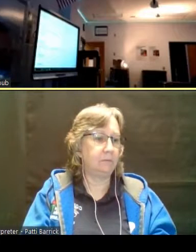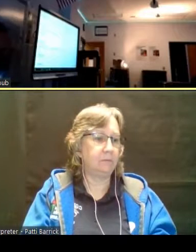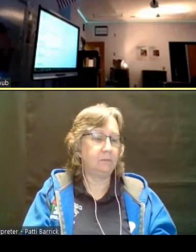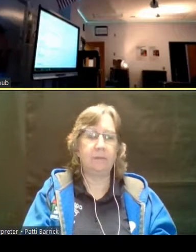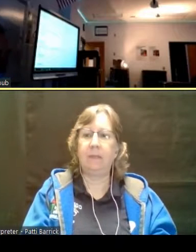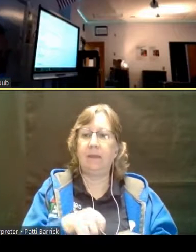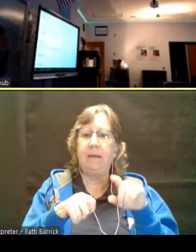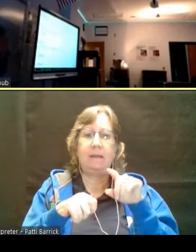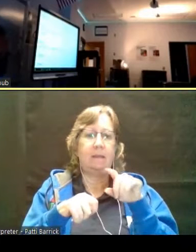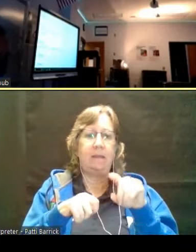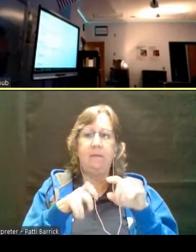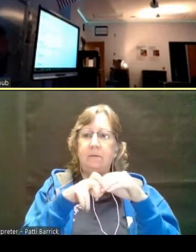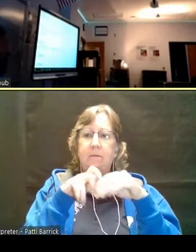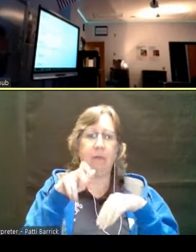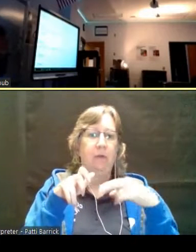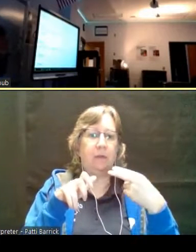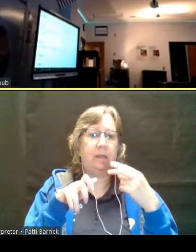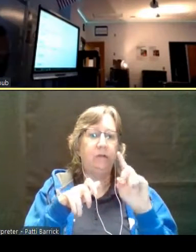So this will be below H1.